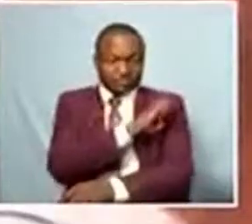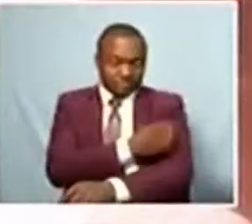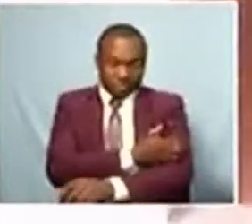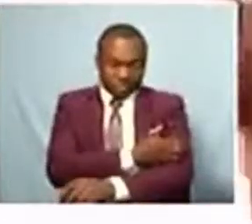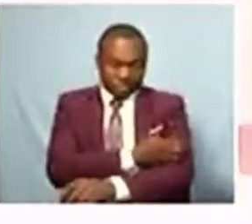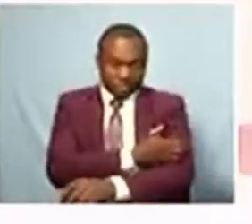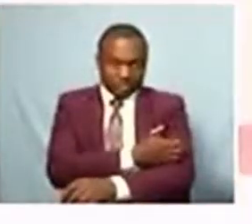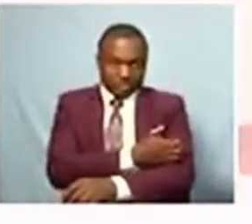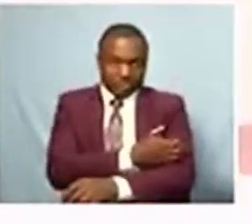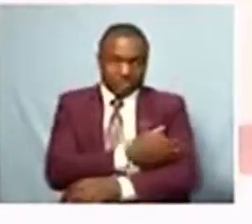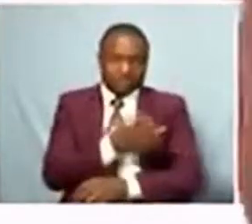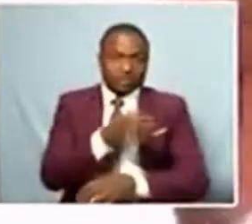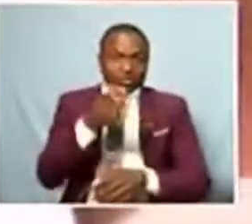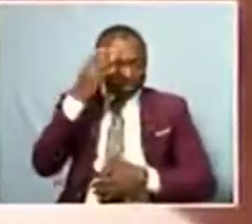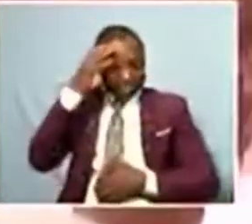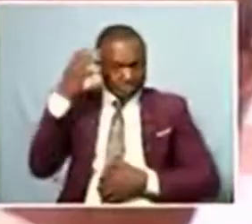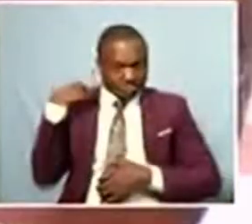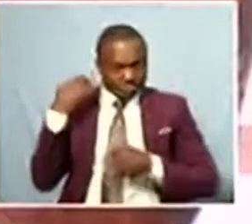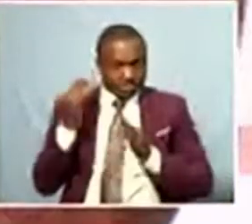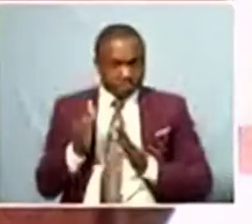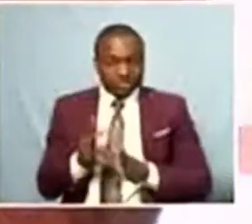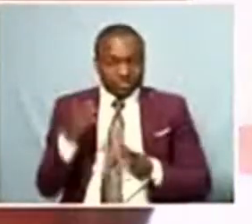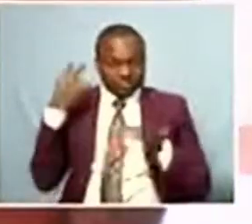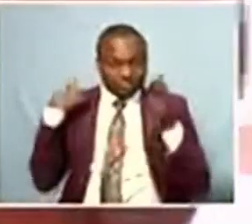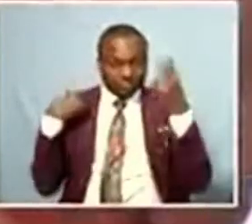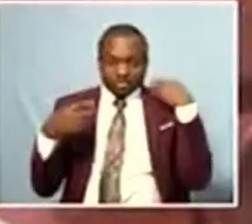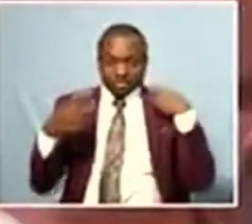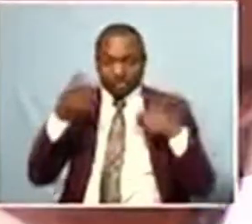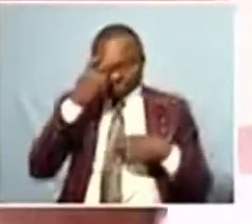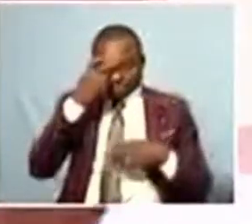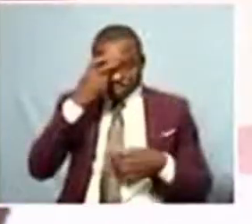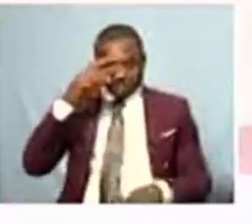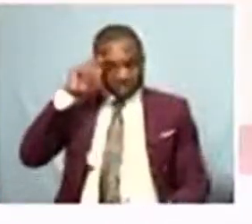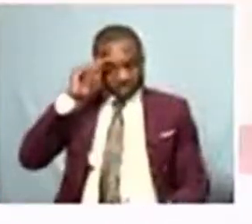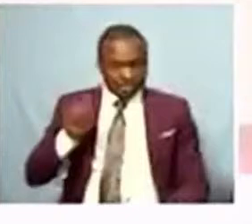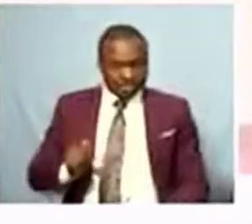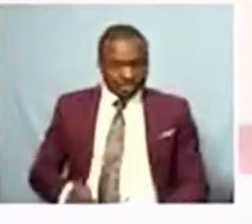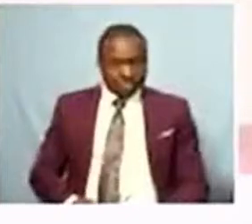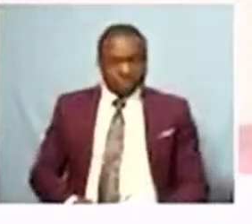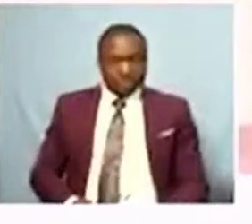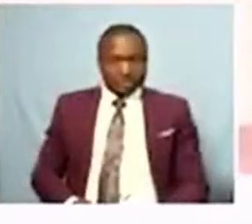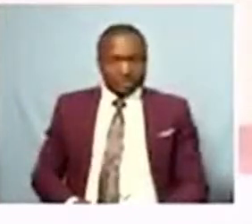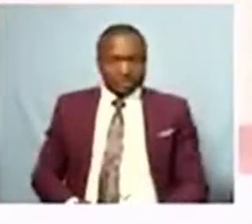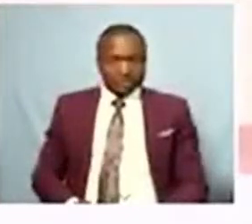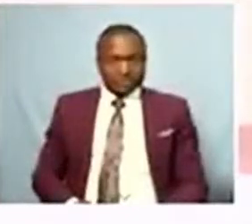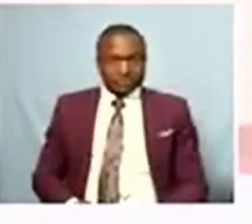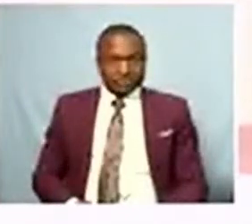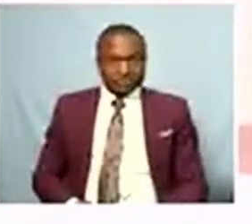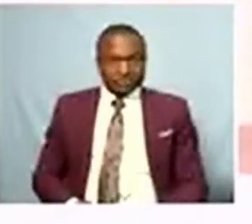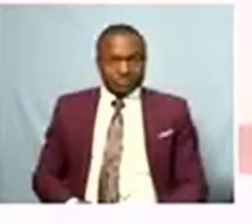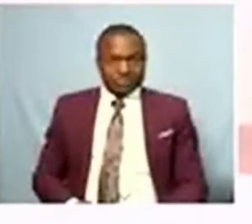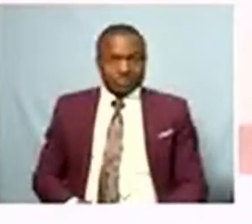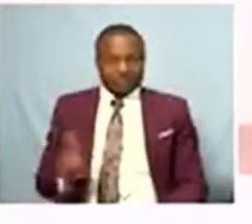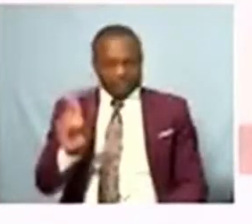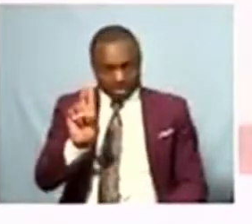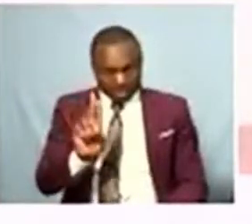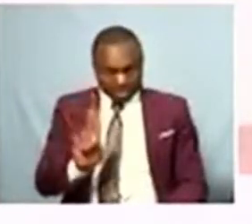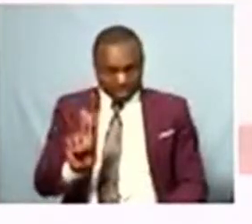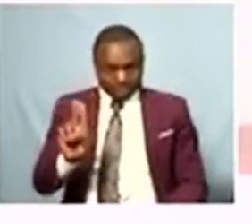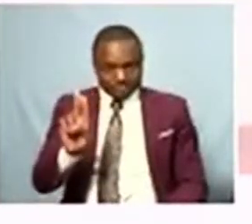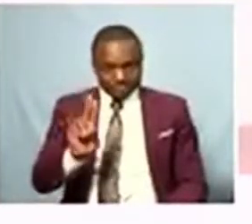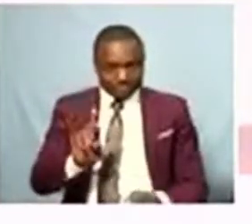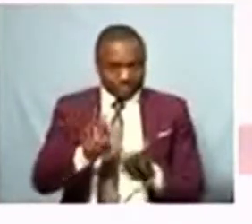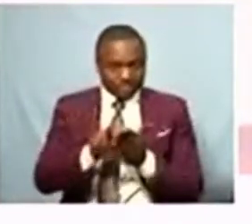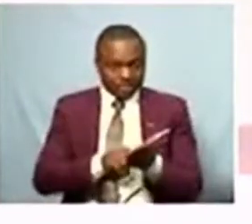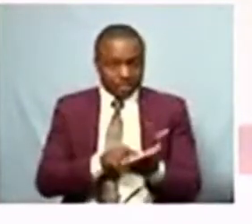authorized officers, immigration border guards, and immigration officers to enforce the provisions